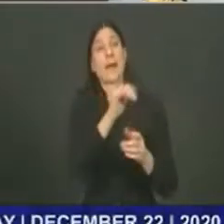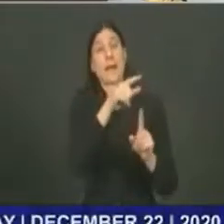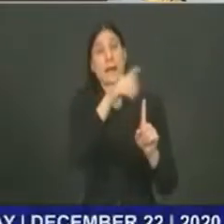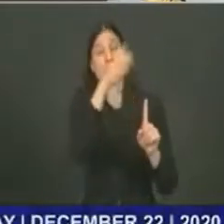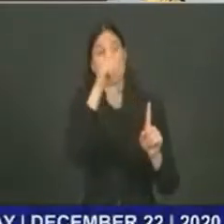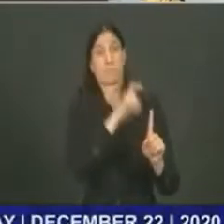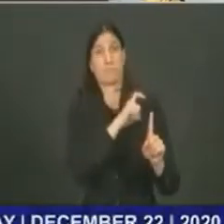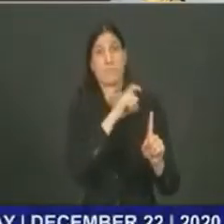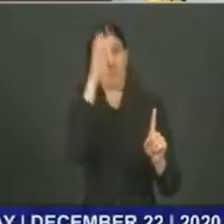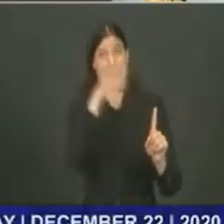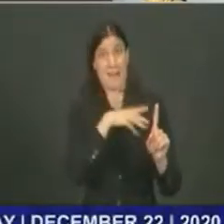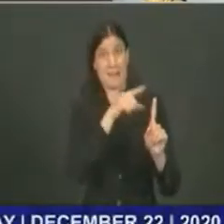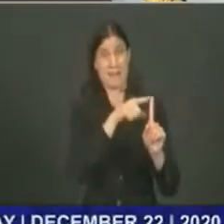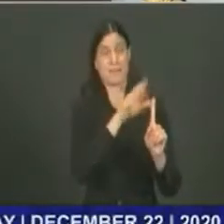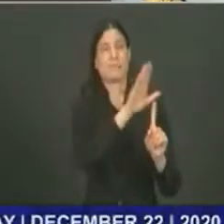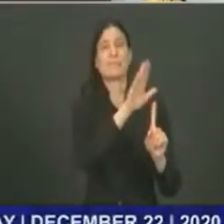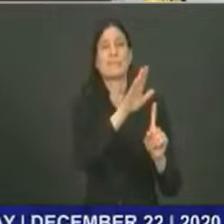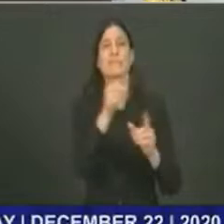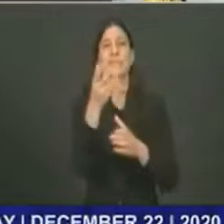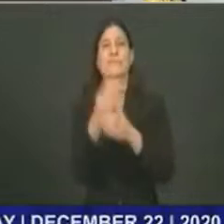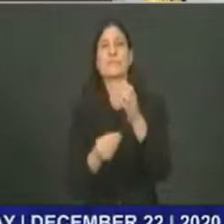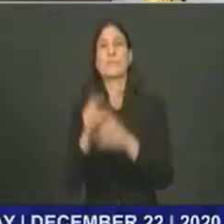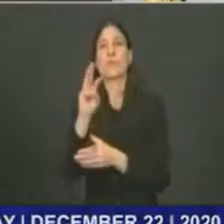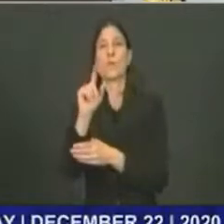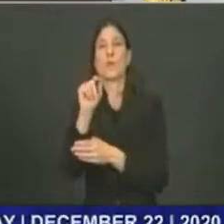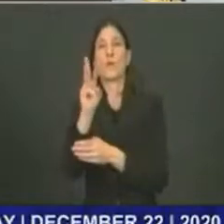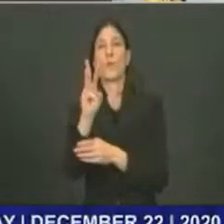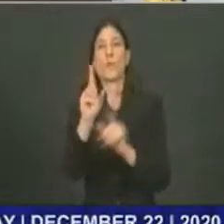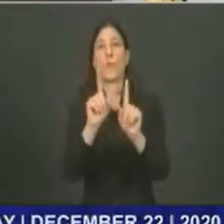the way, that was our first state employee that we lost to COVID.